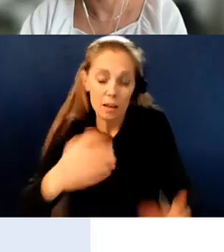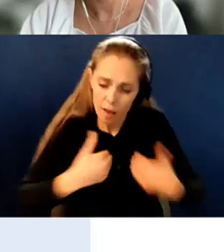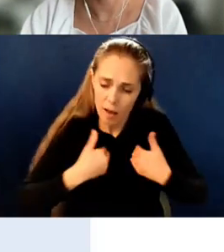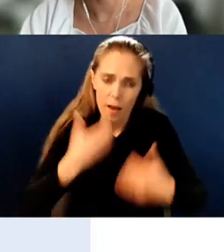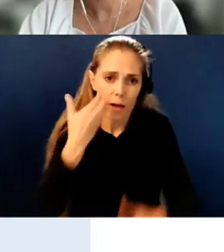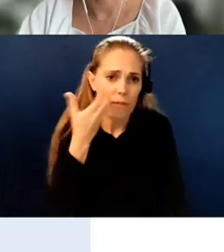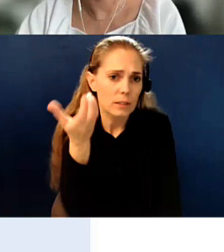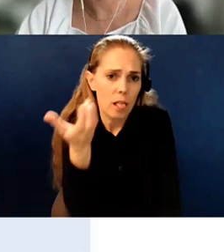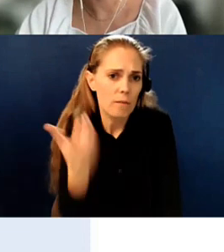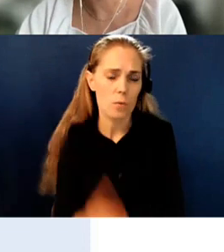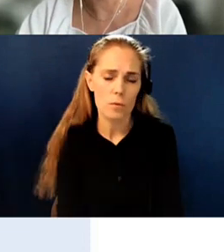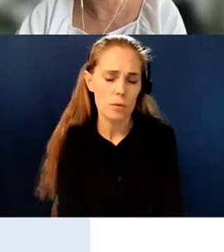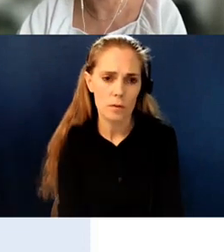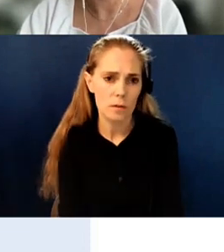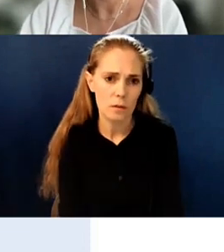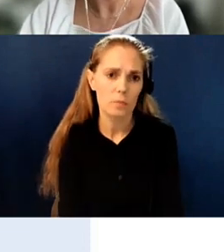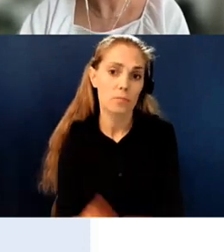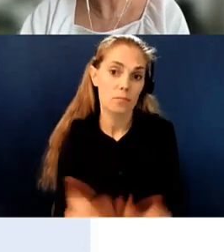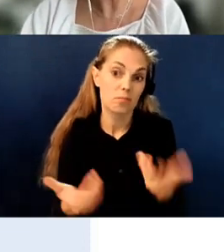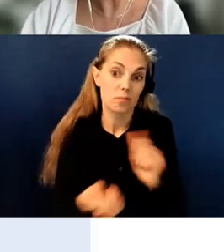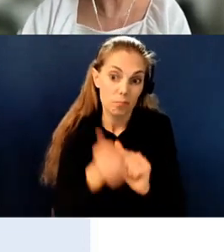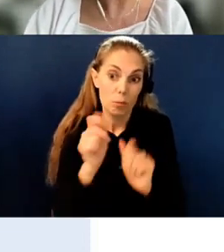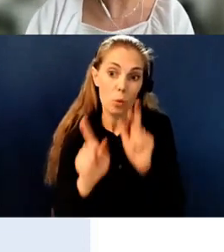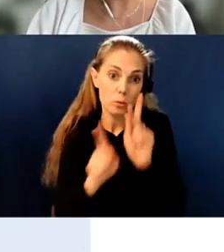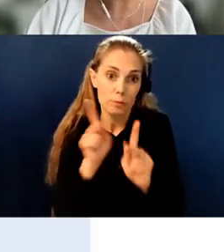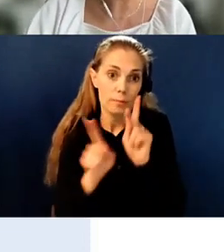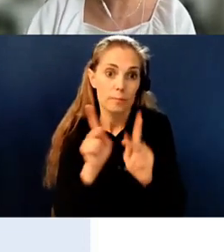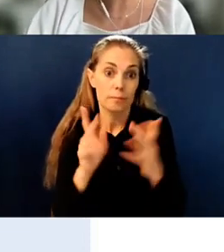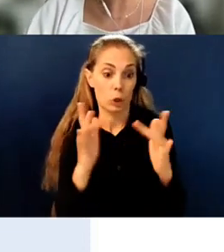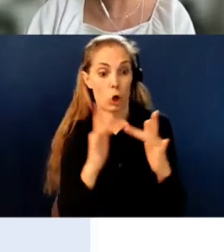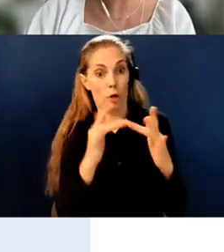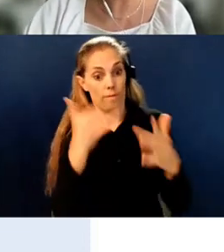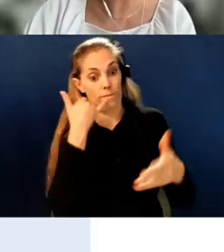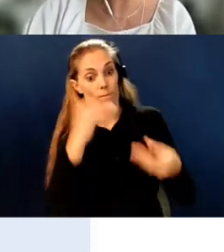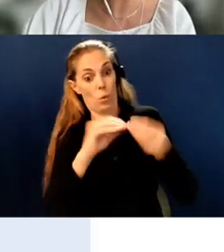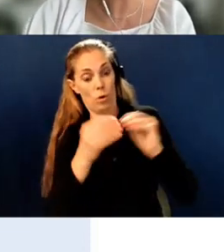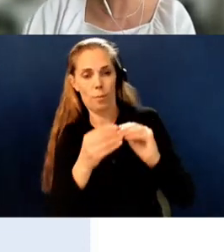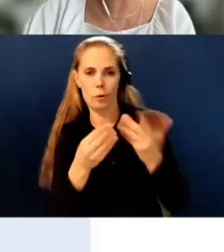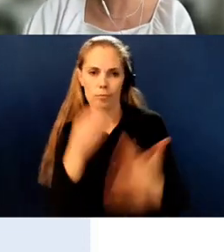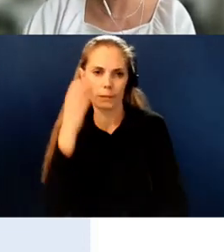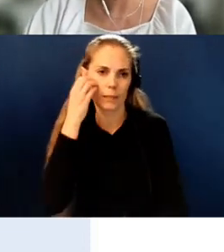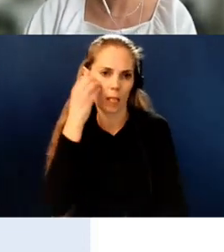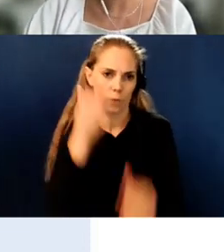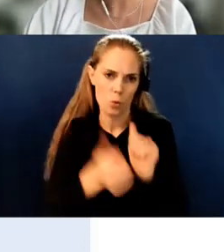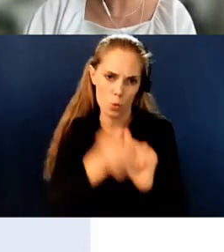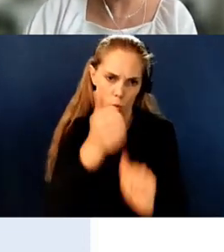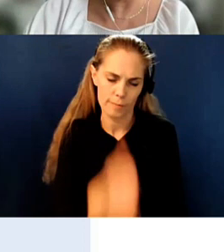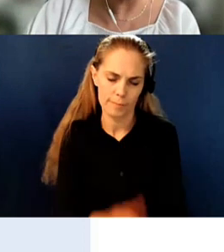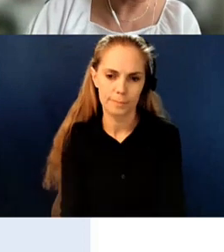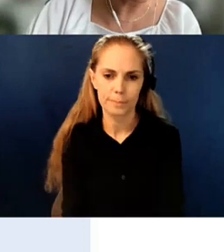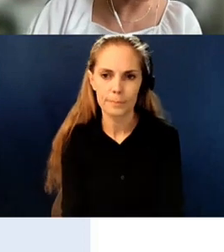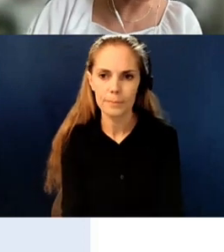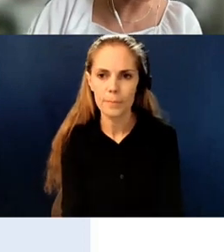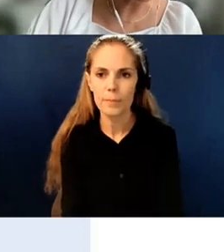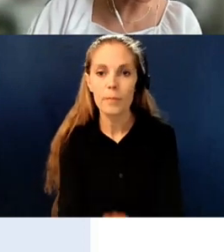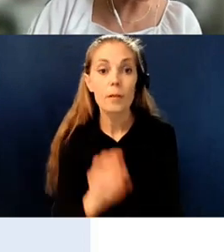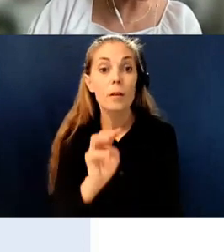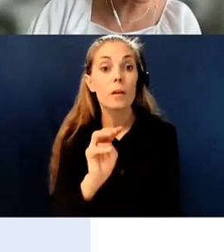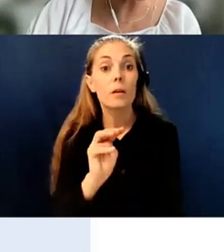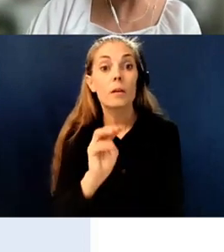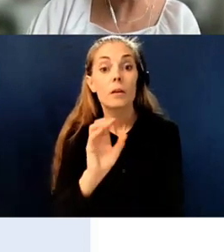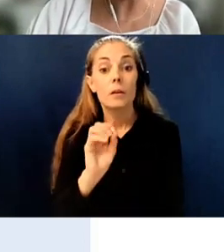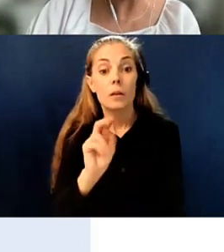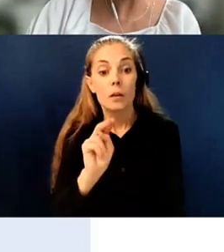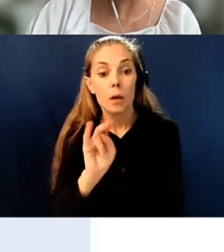number. Good point as well. And I think, you know, we'll watch how many questions are coming in. It will come back